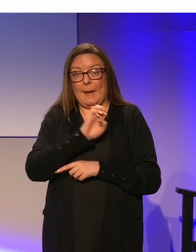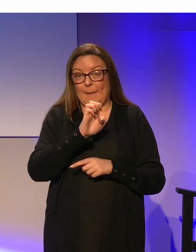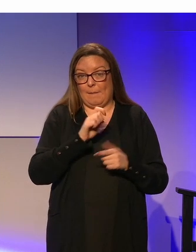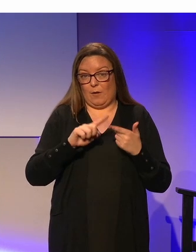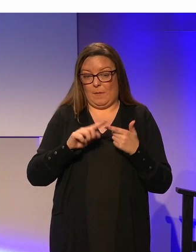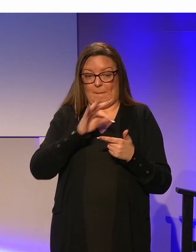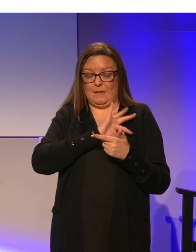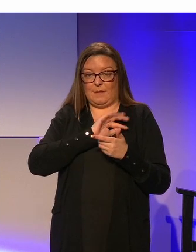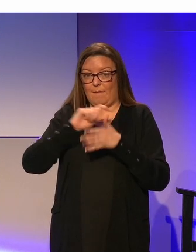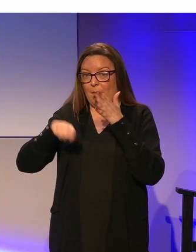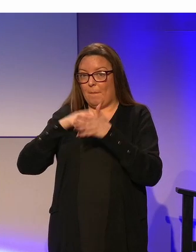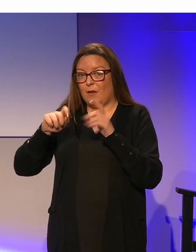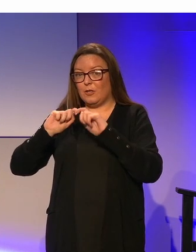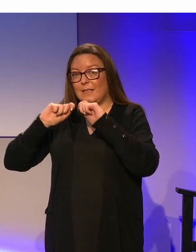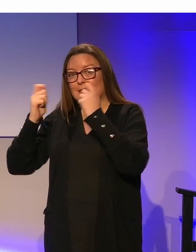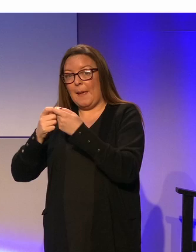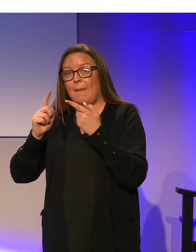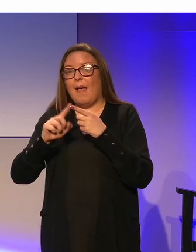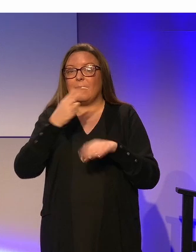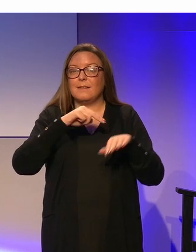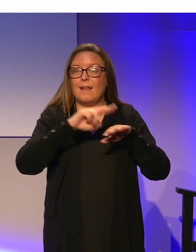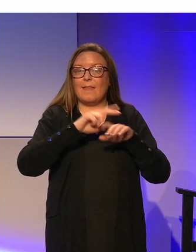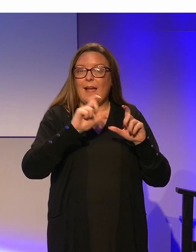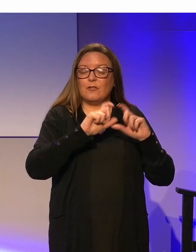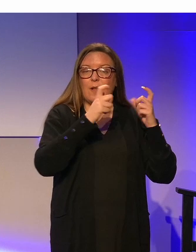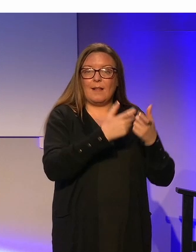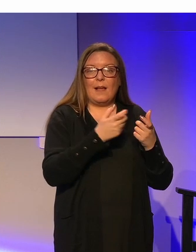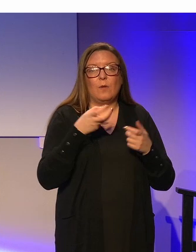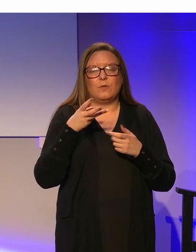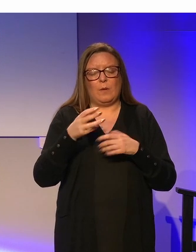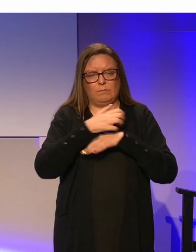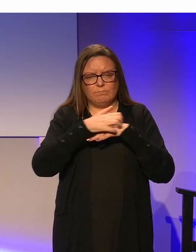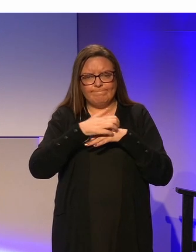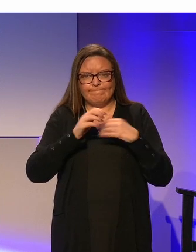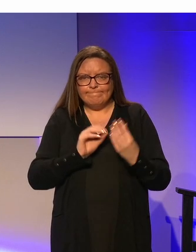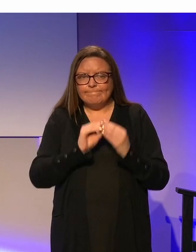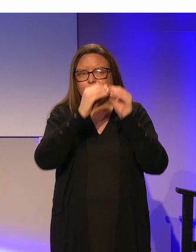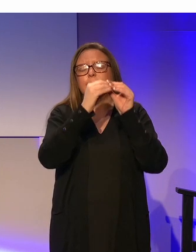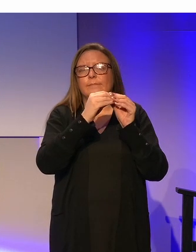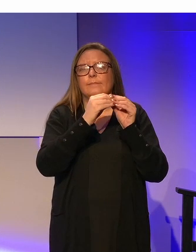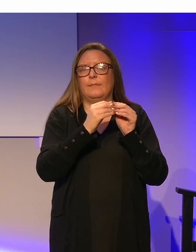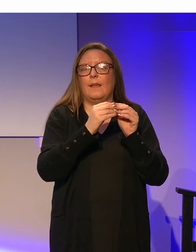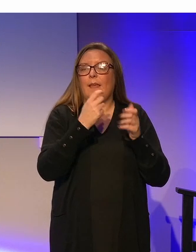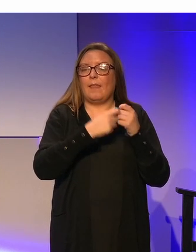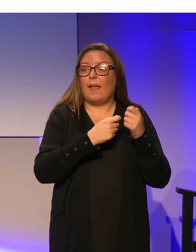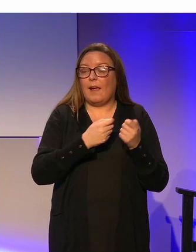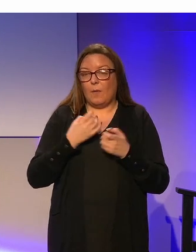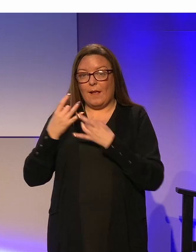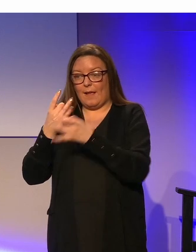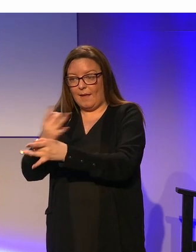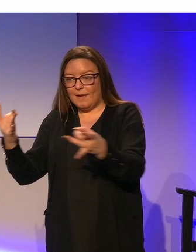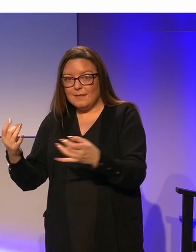with the project team and the National Council, would draft initial instruments, and then we would get feedback from our